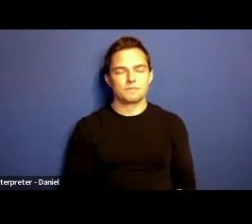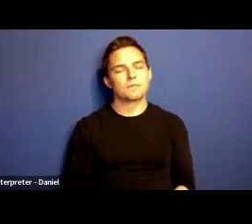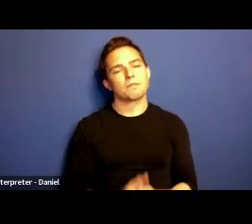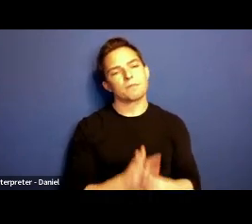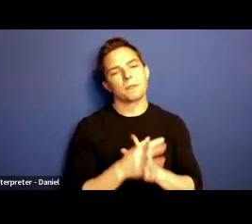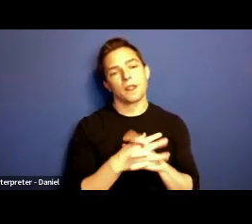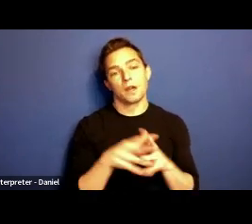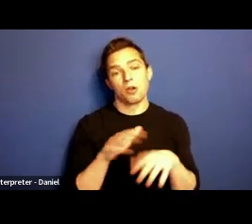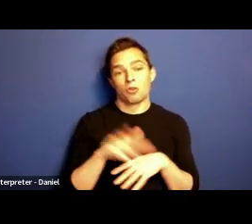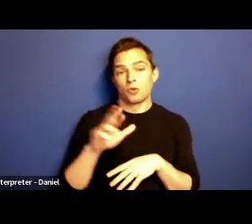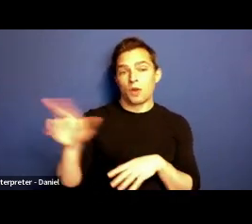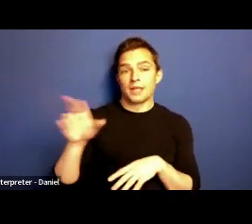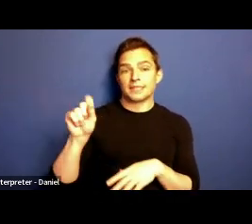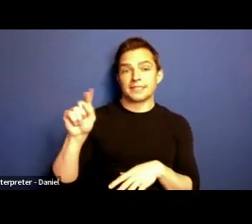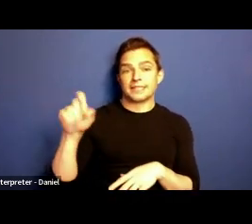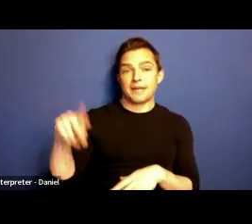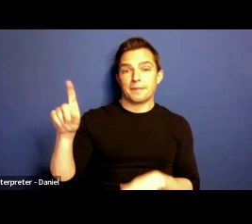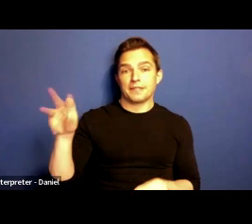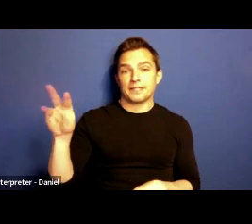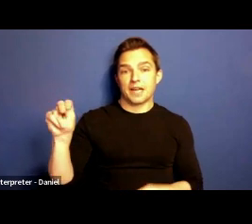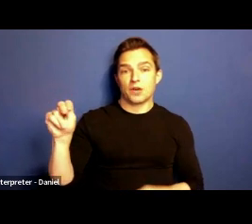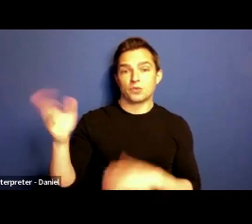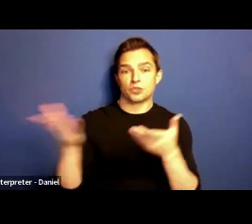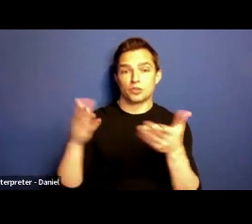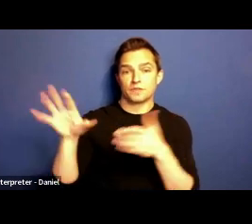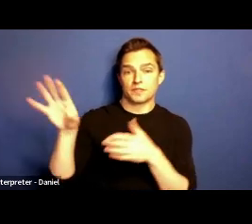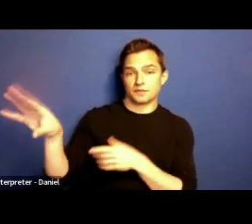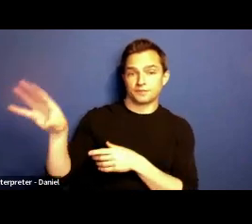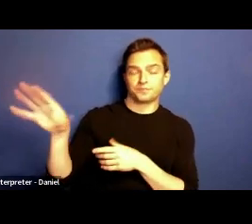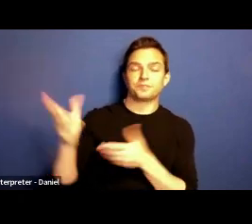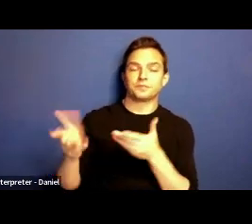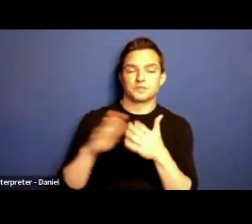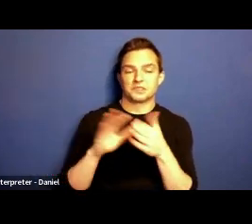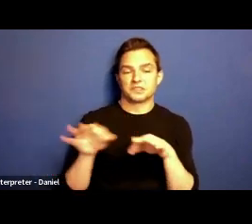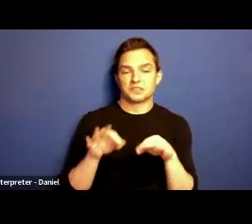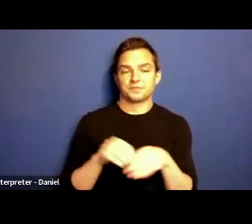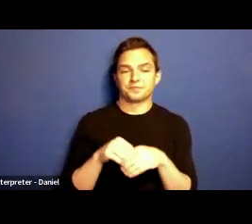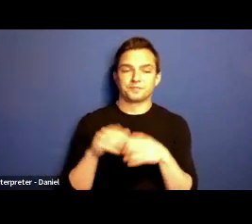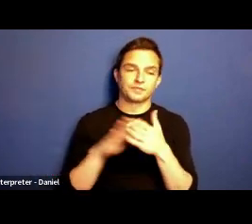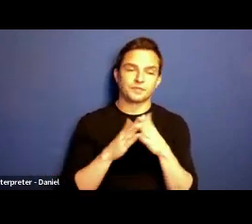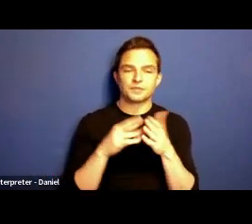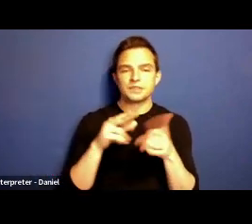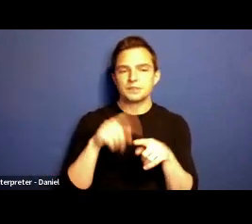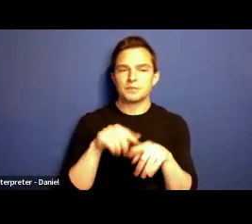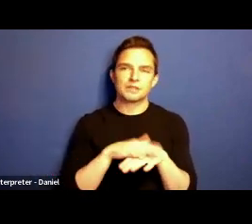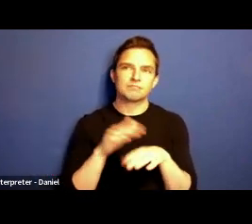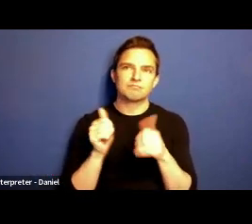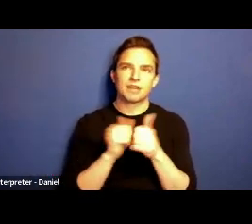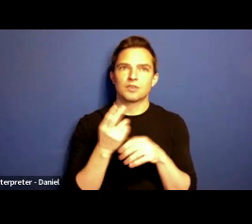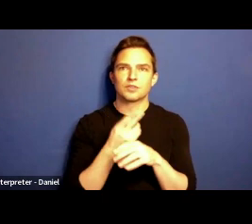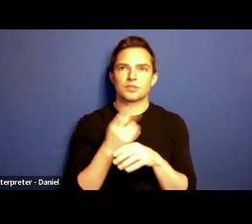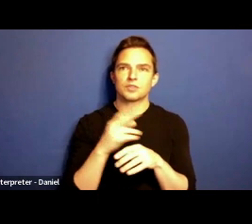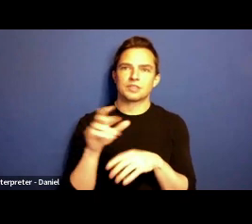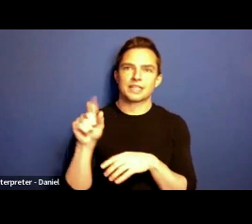then we have the step-down services, which might also be described in our communities as step-up, depending on how they're used, right? But we're